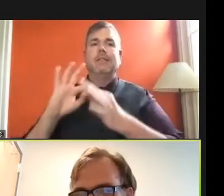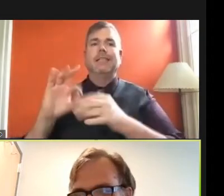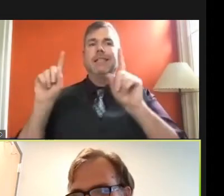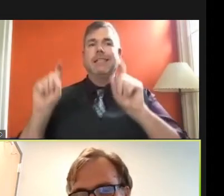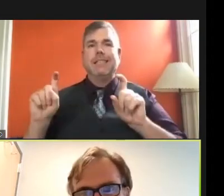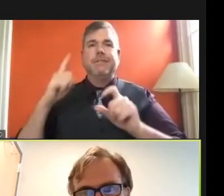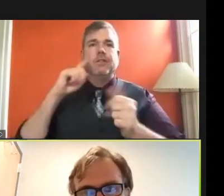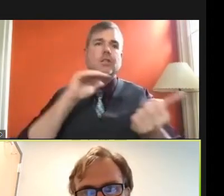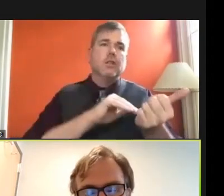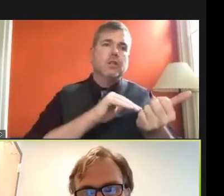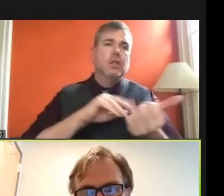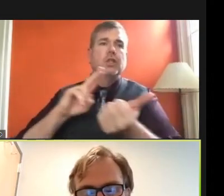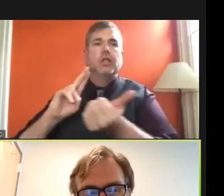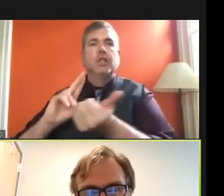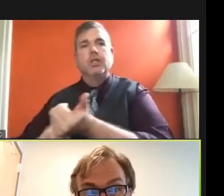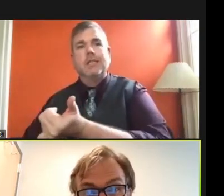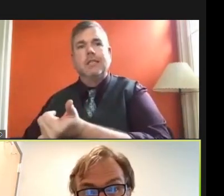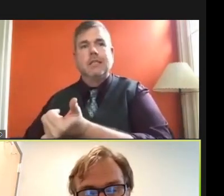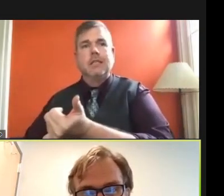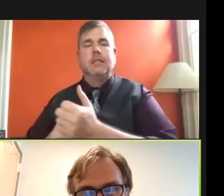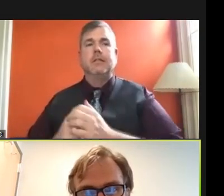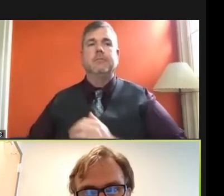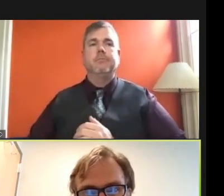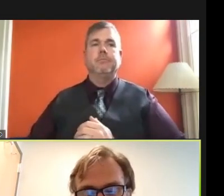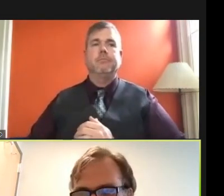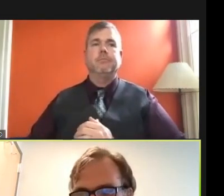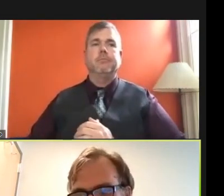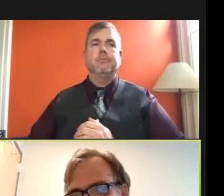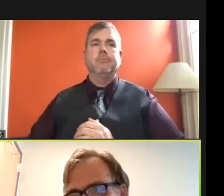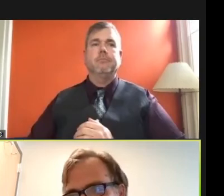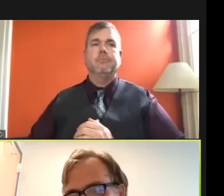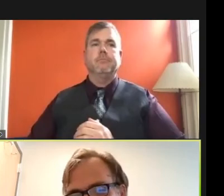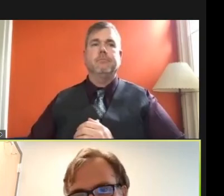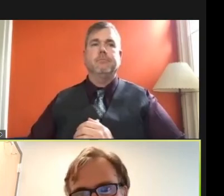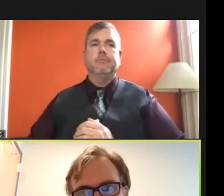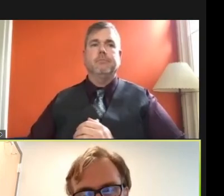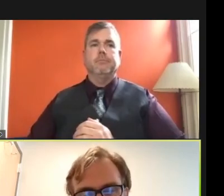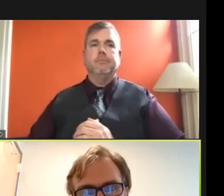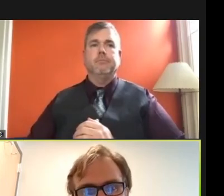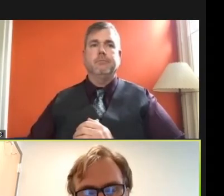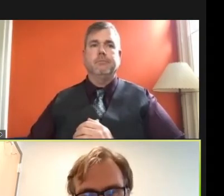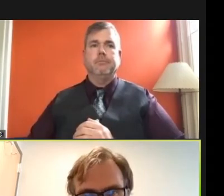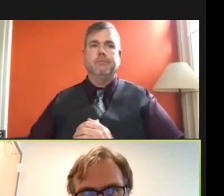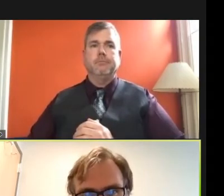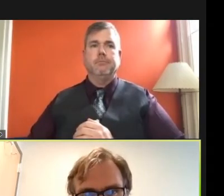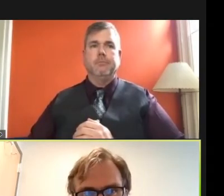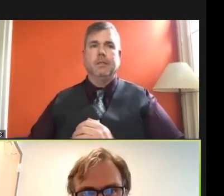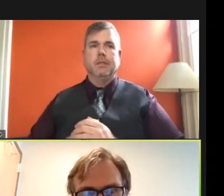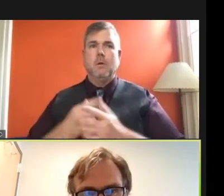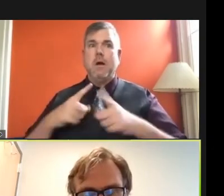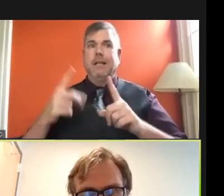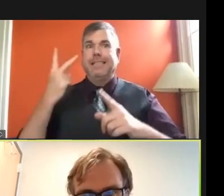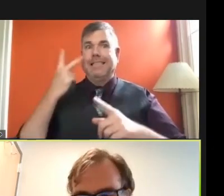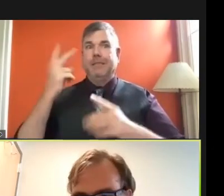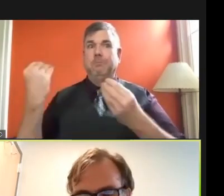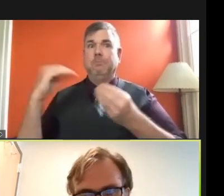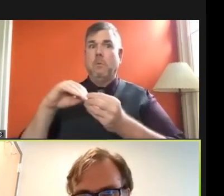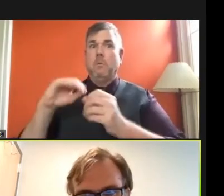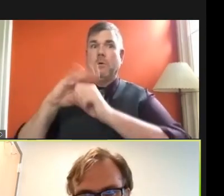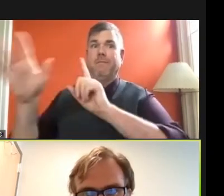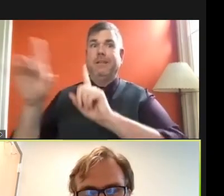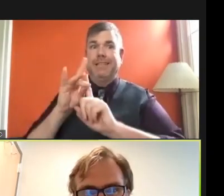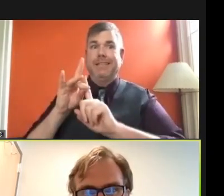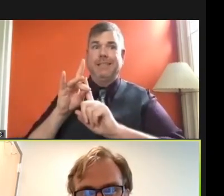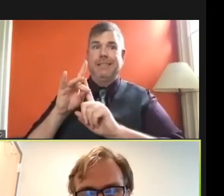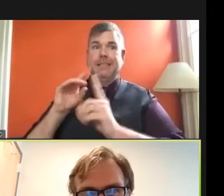As we emerge into the next stage of COVID-19 and seeing more cases, this is a matter of standard of care for healthcare. Early